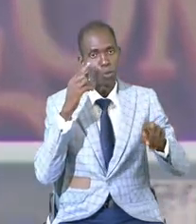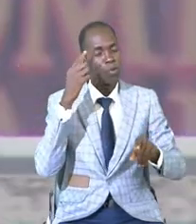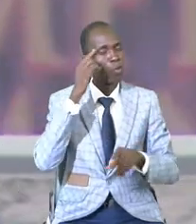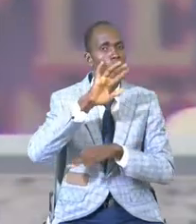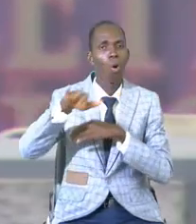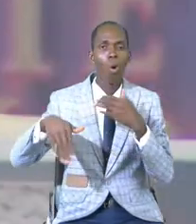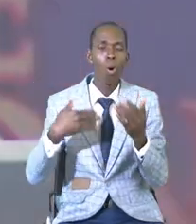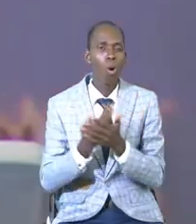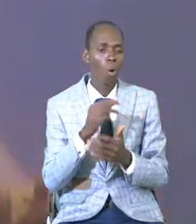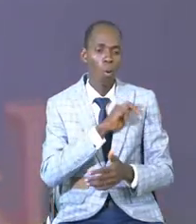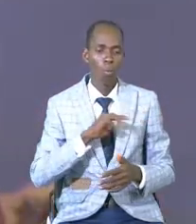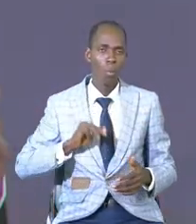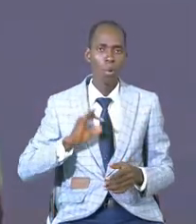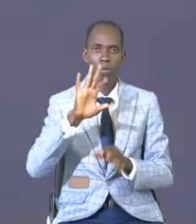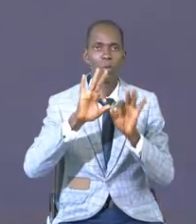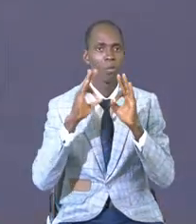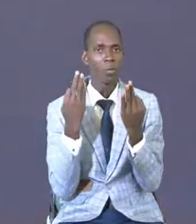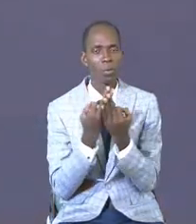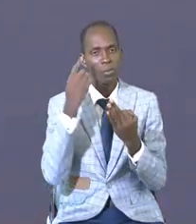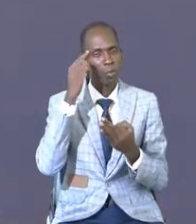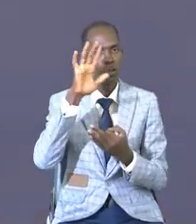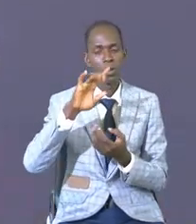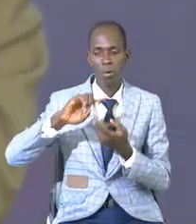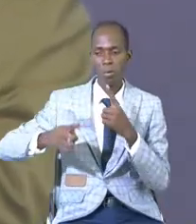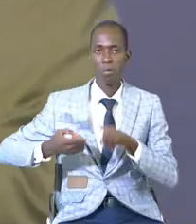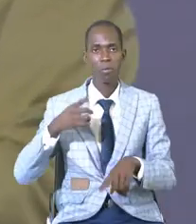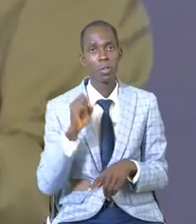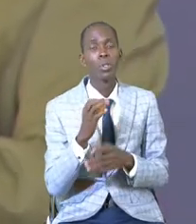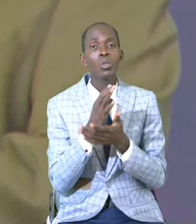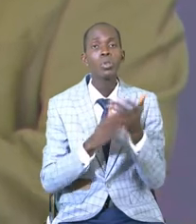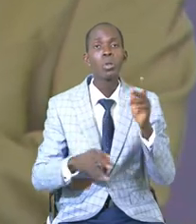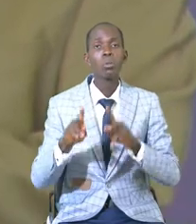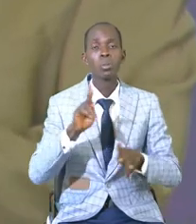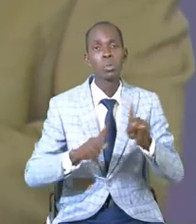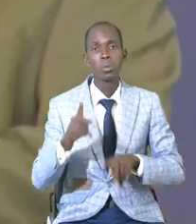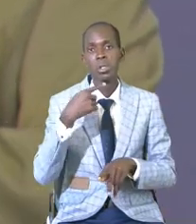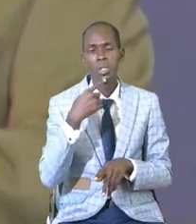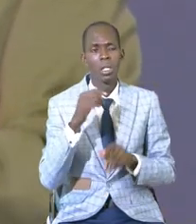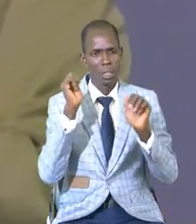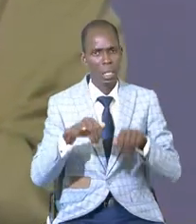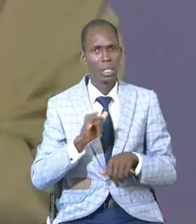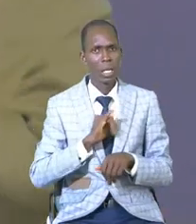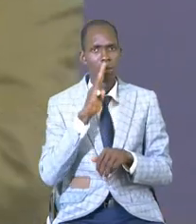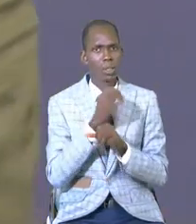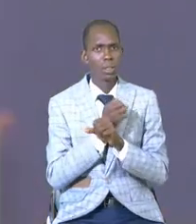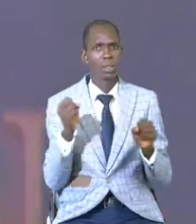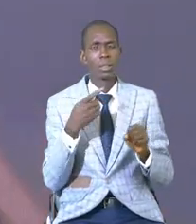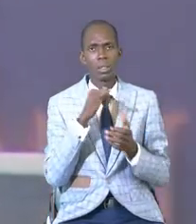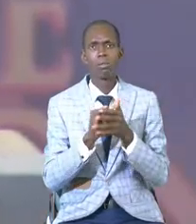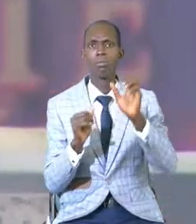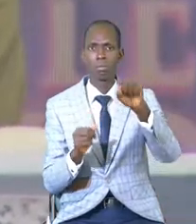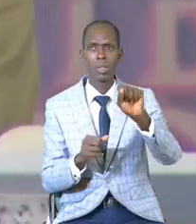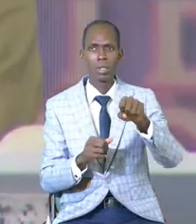of your family, and it's for your neighbor. Some people say, can I be saved? I said yes. Will I